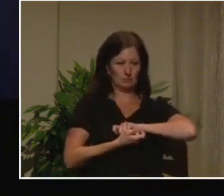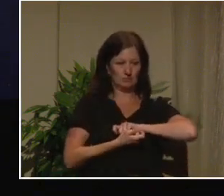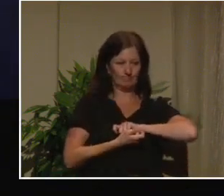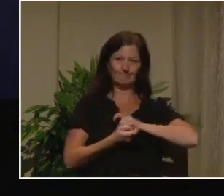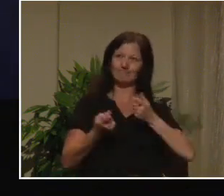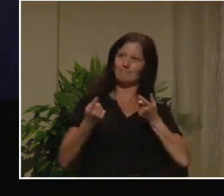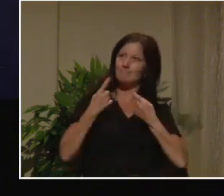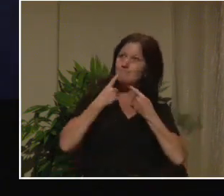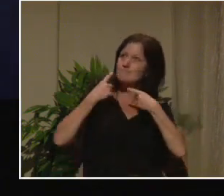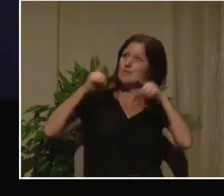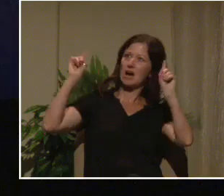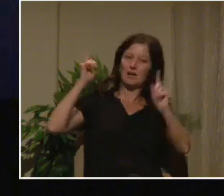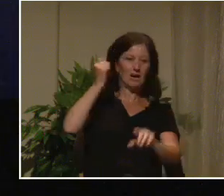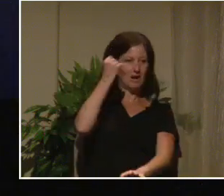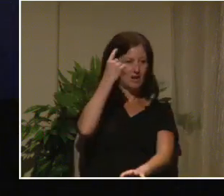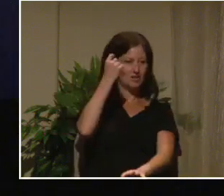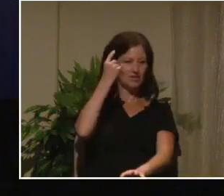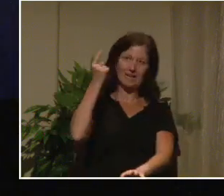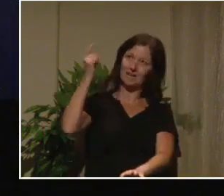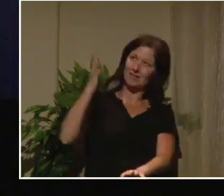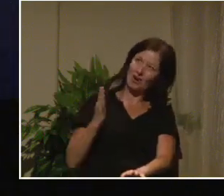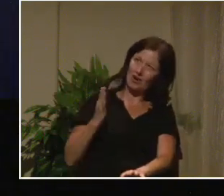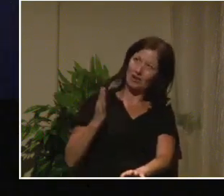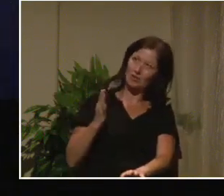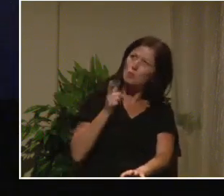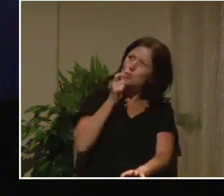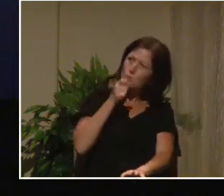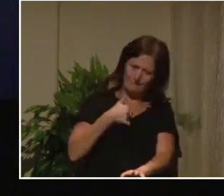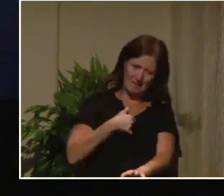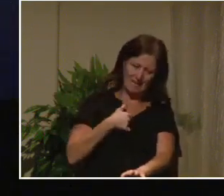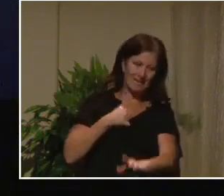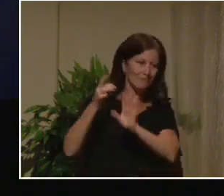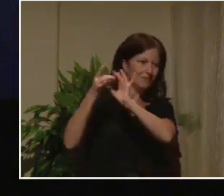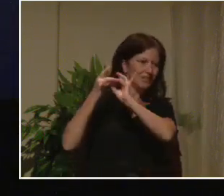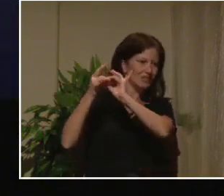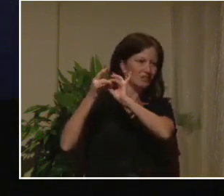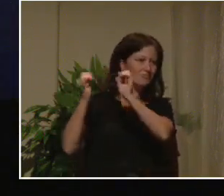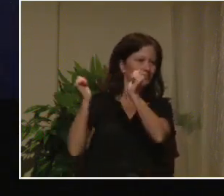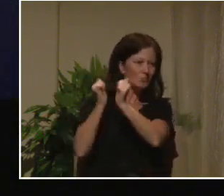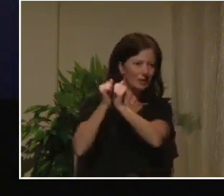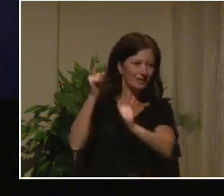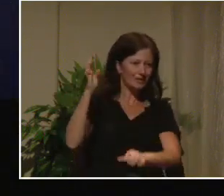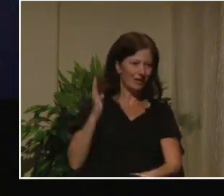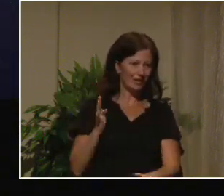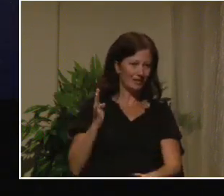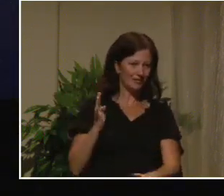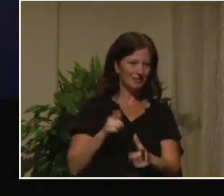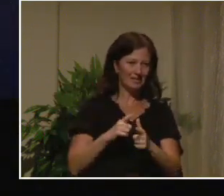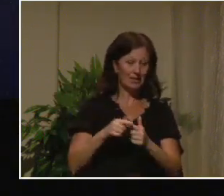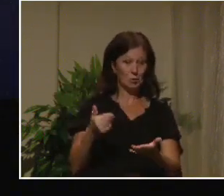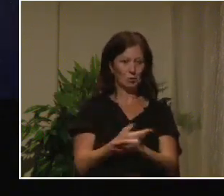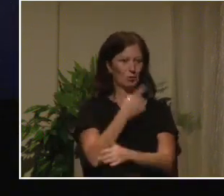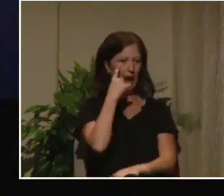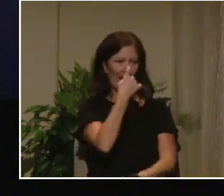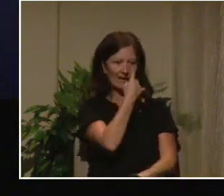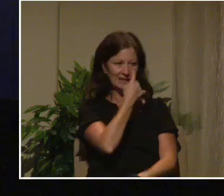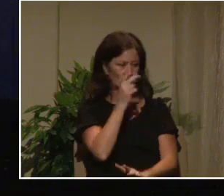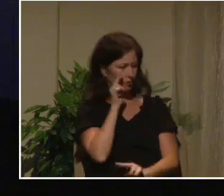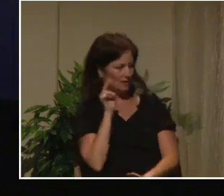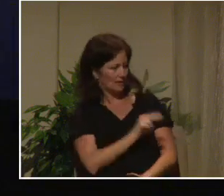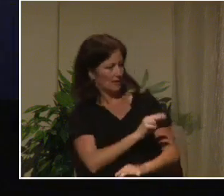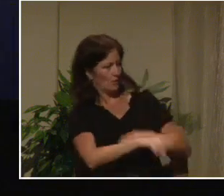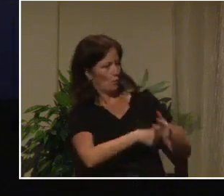is, and we understand who we are in relationship to God, and then we look at the world and realize I'm facing maybe the